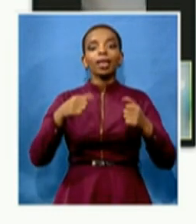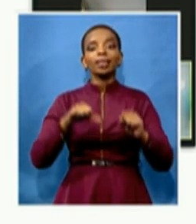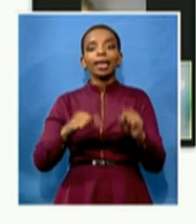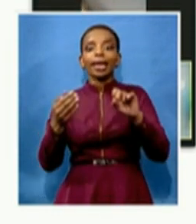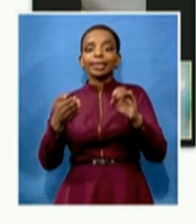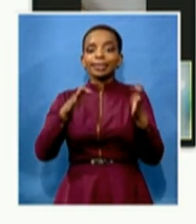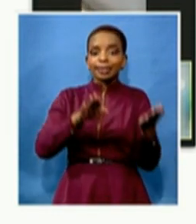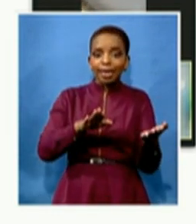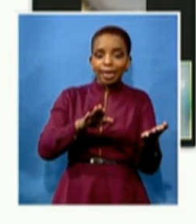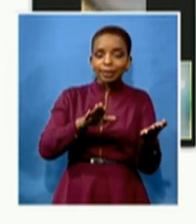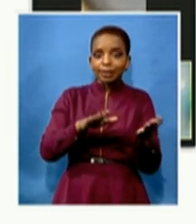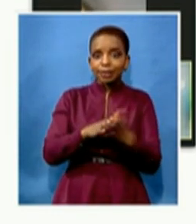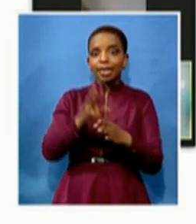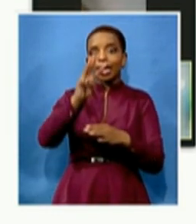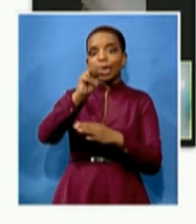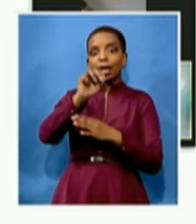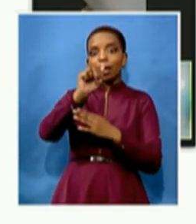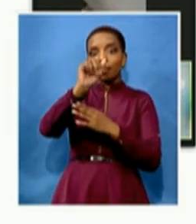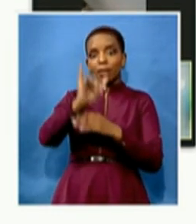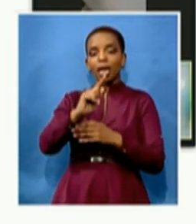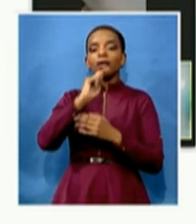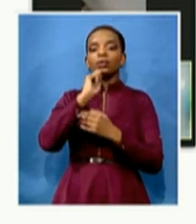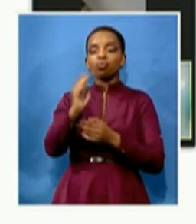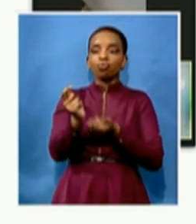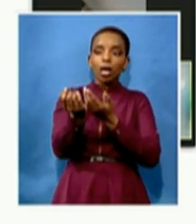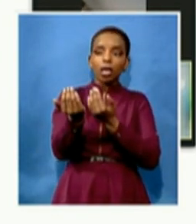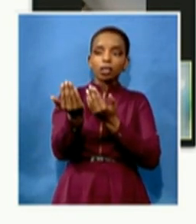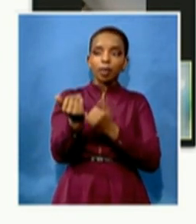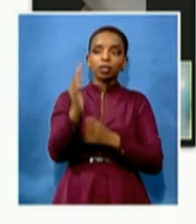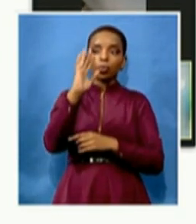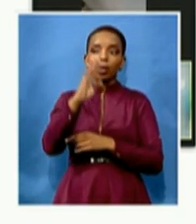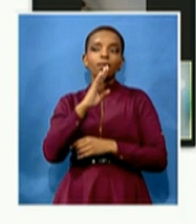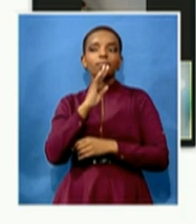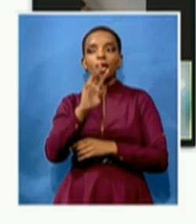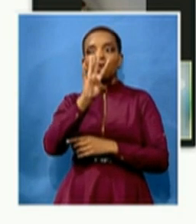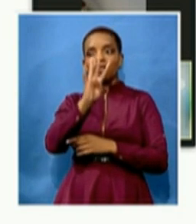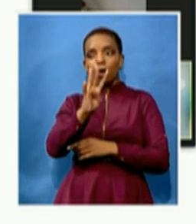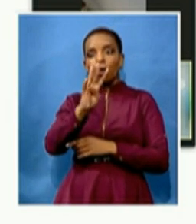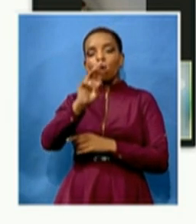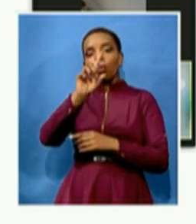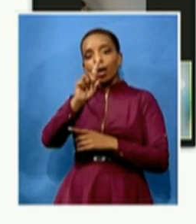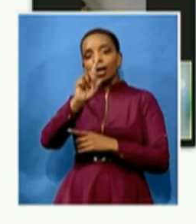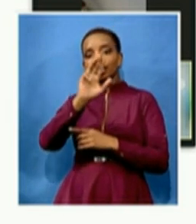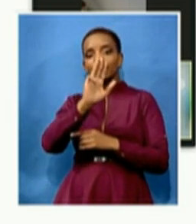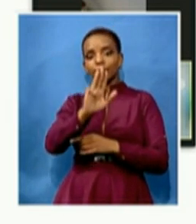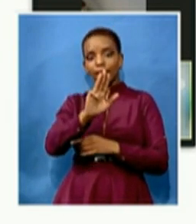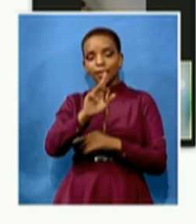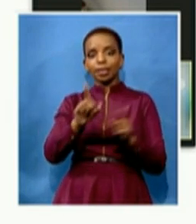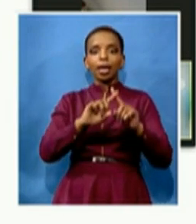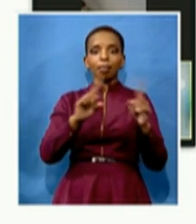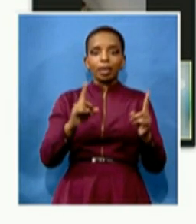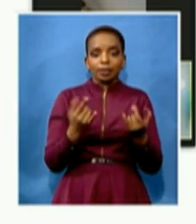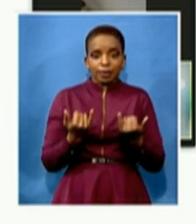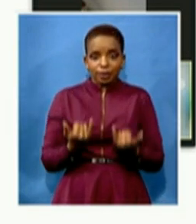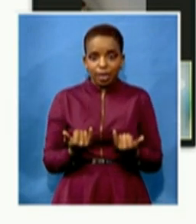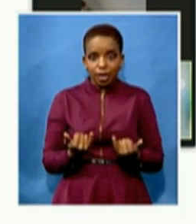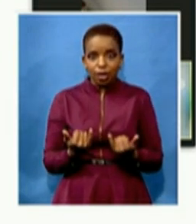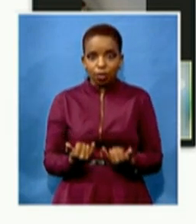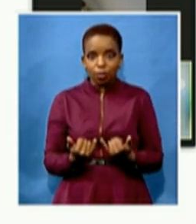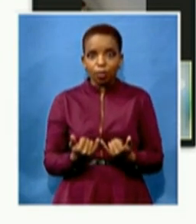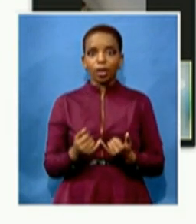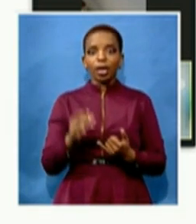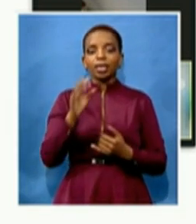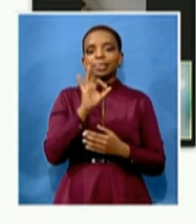reach 419. And as we know, we're currently standing at 339. And then, of